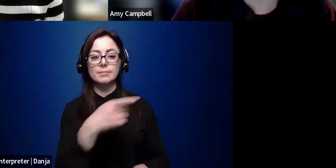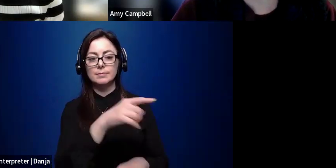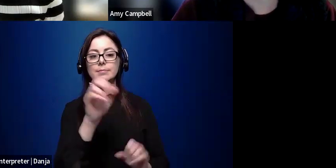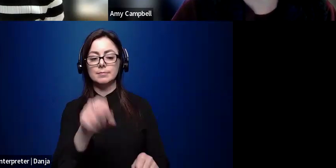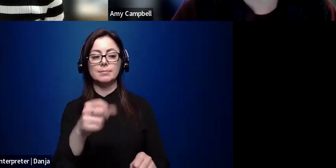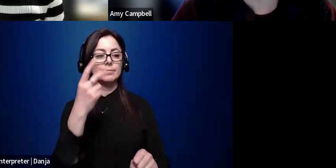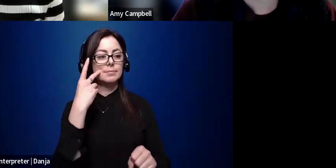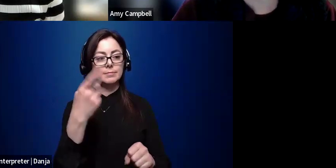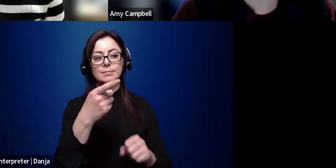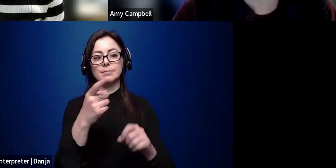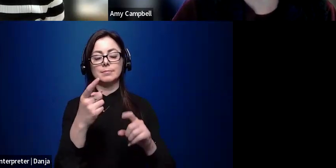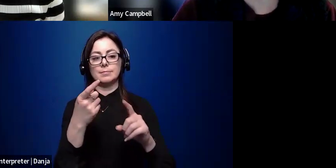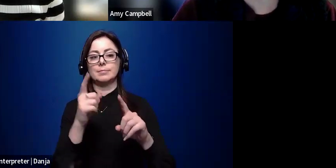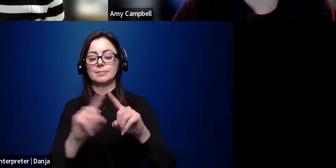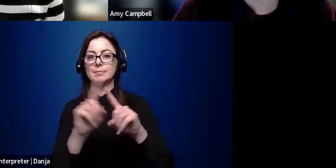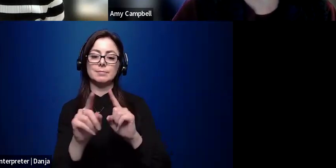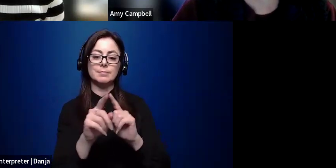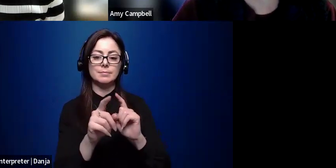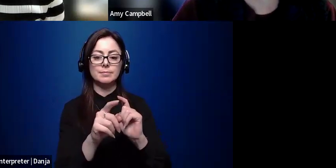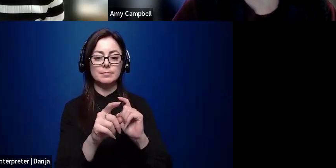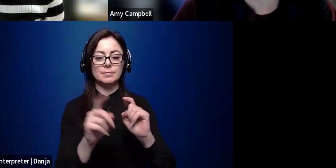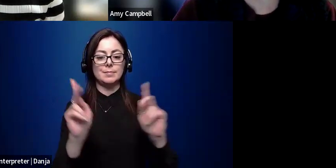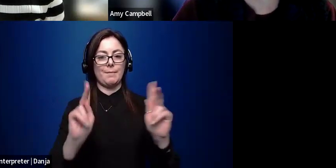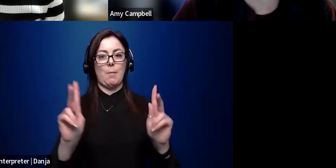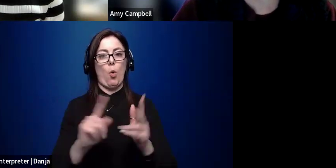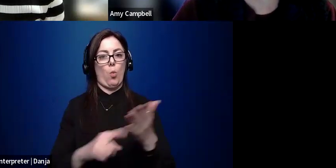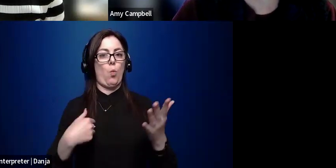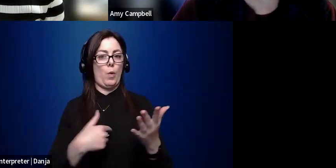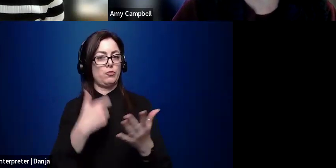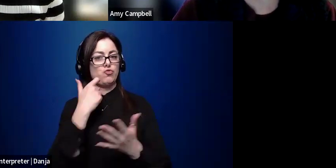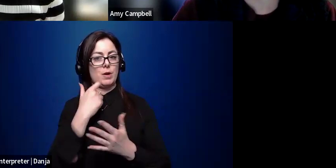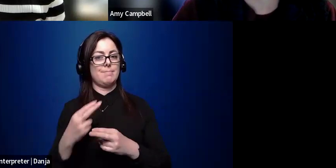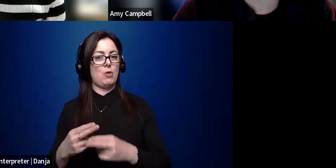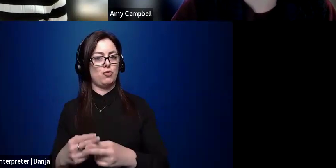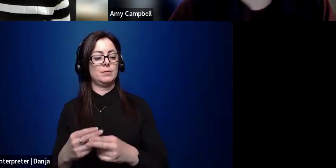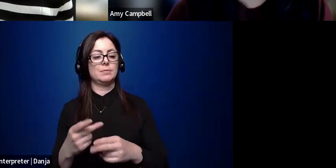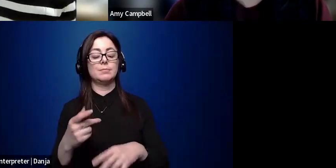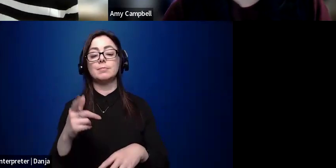individuals that we just mentioned. We'll also put the link to it in the chat.